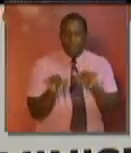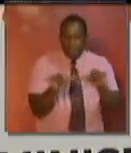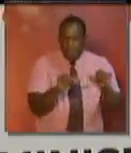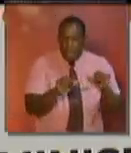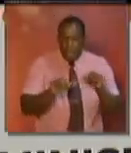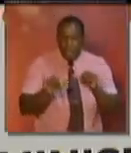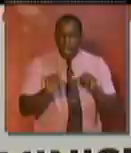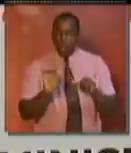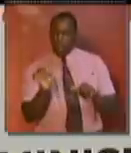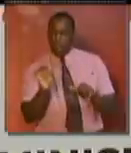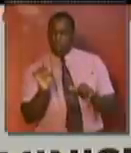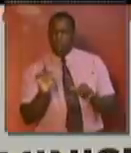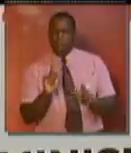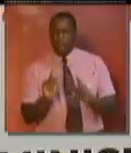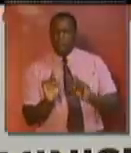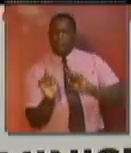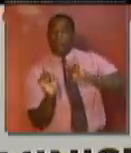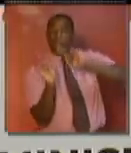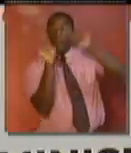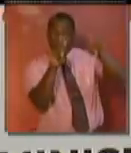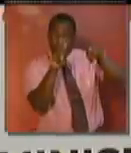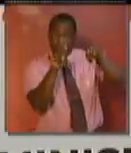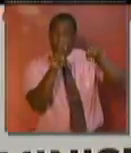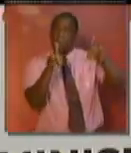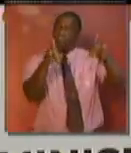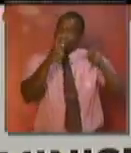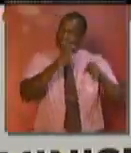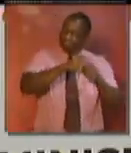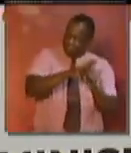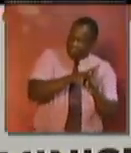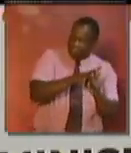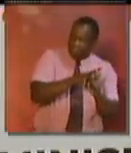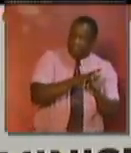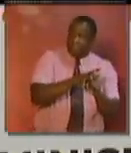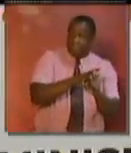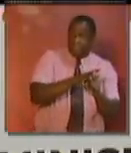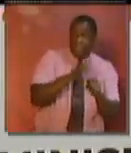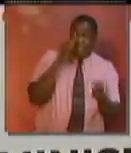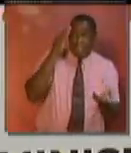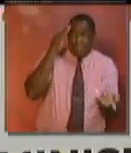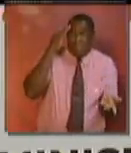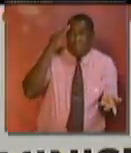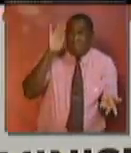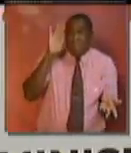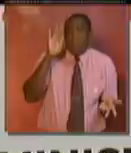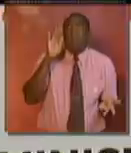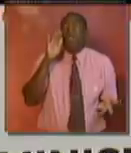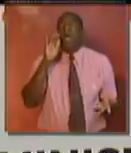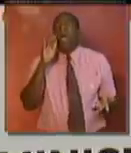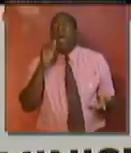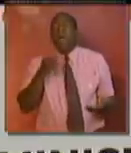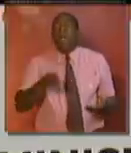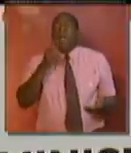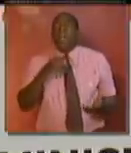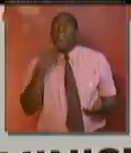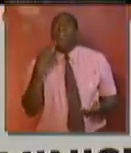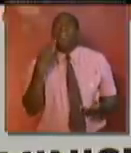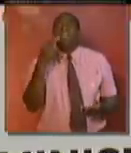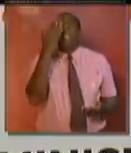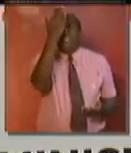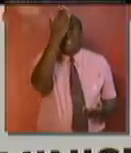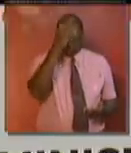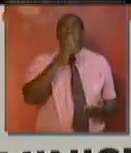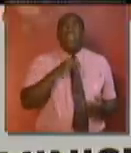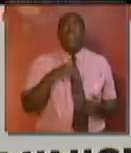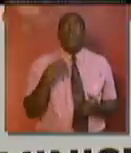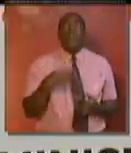gone, places they may have visited that they weren't aware of particular exposure risk. It also